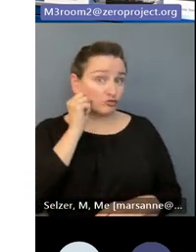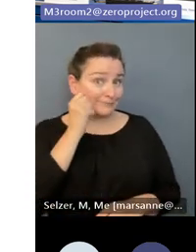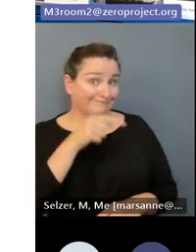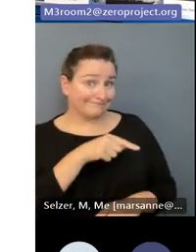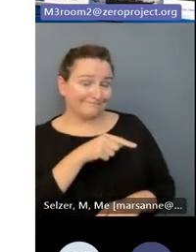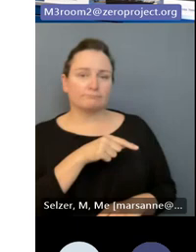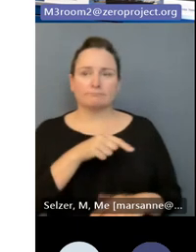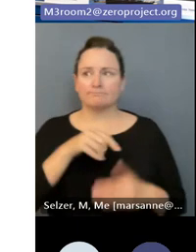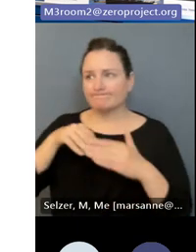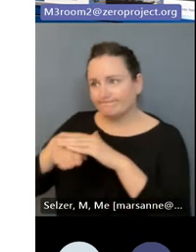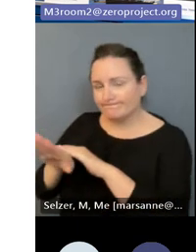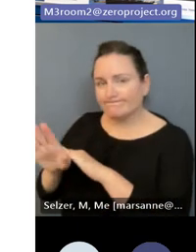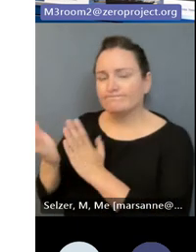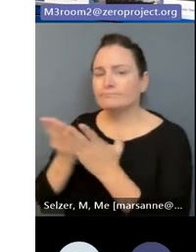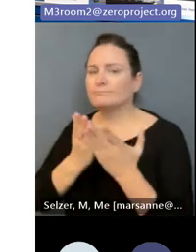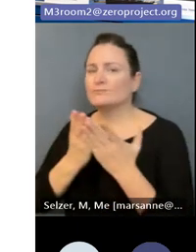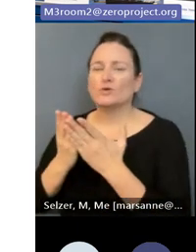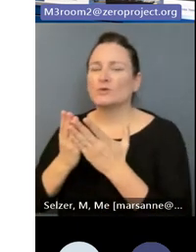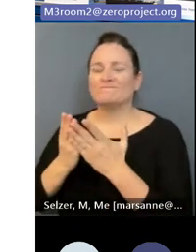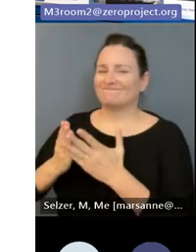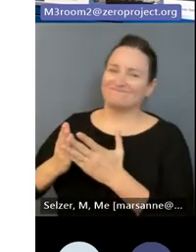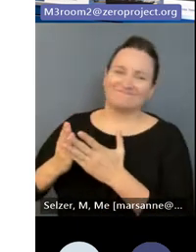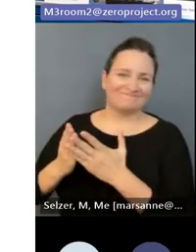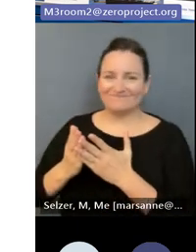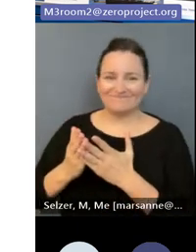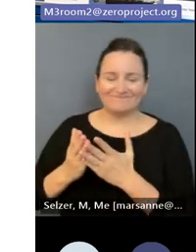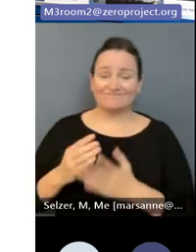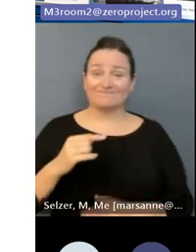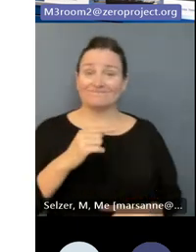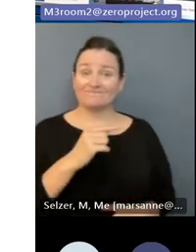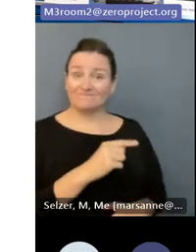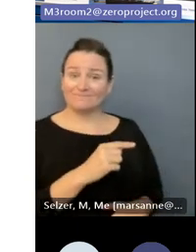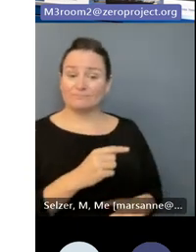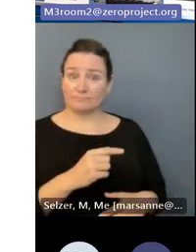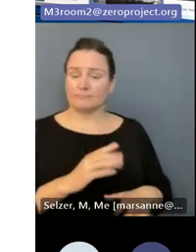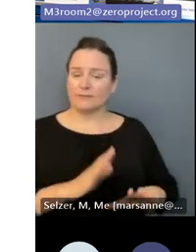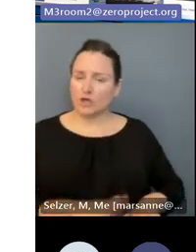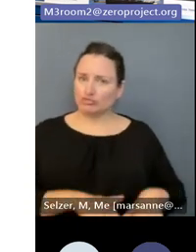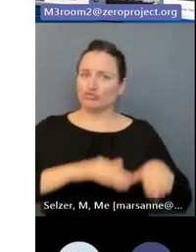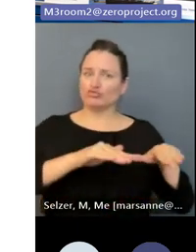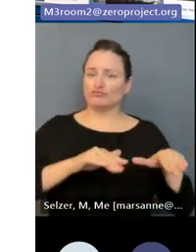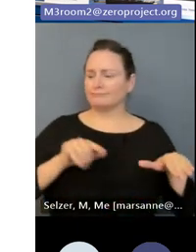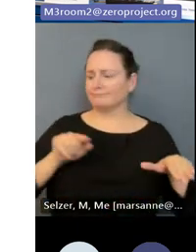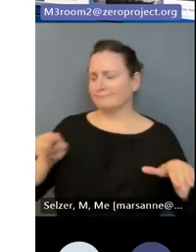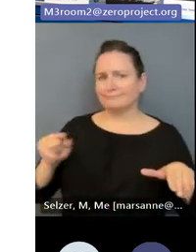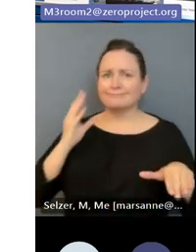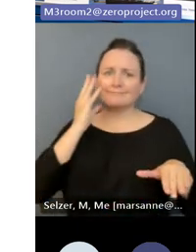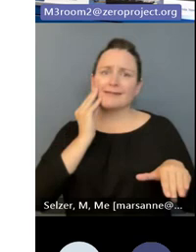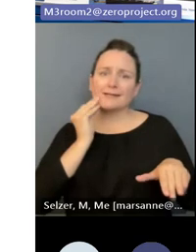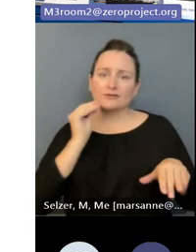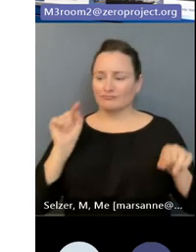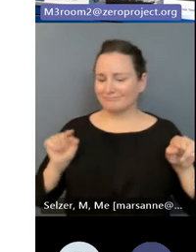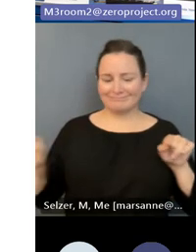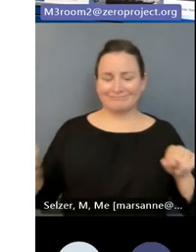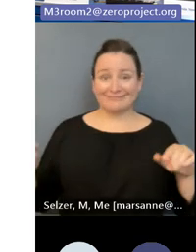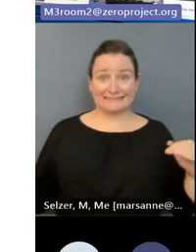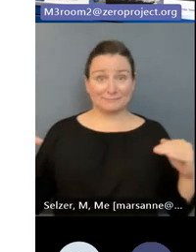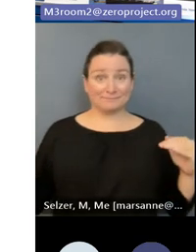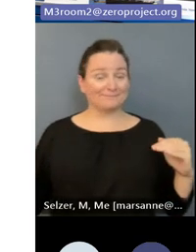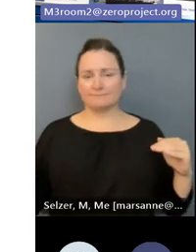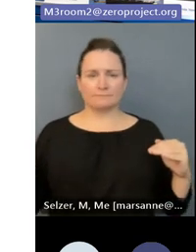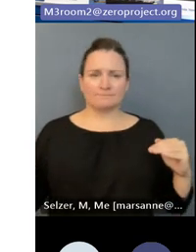education. The first one being school readiness. In comparison to typical students, these children need